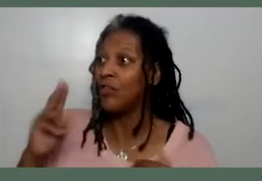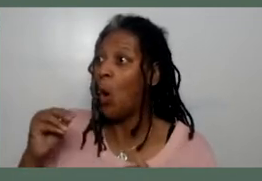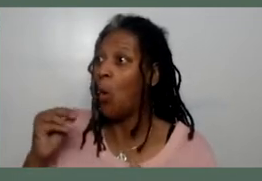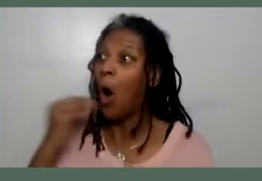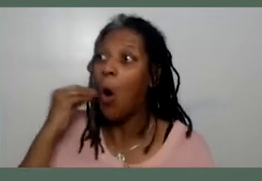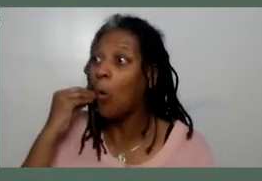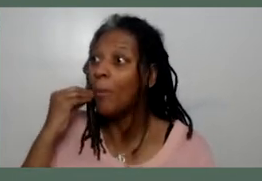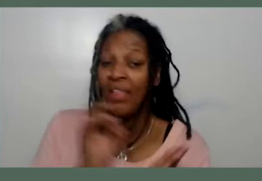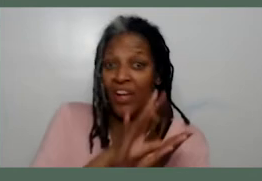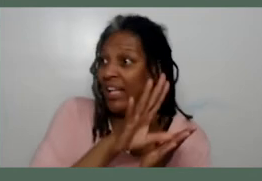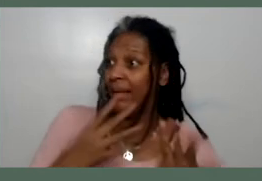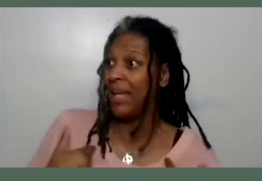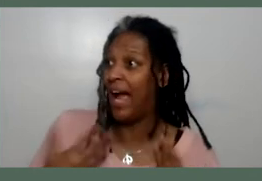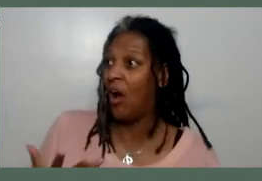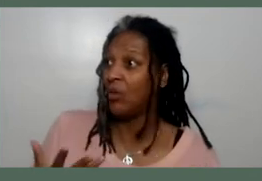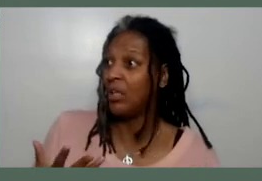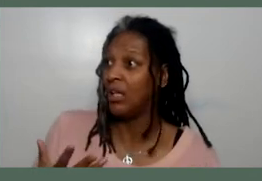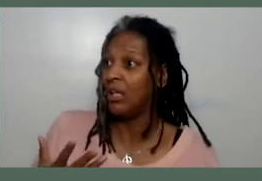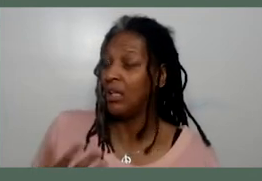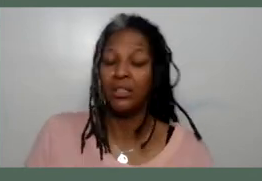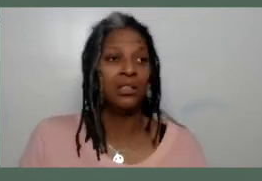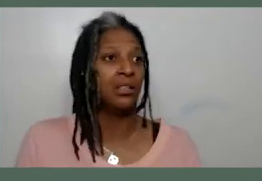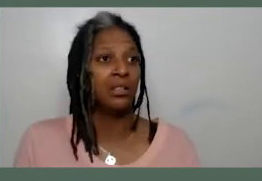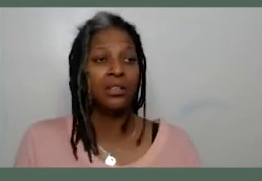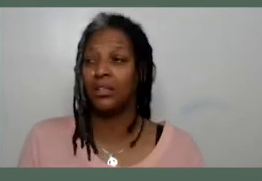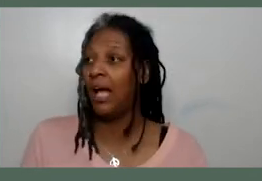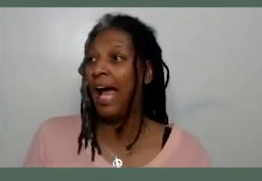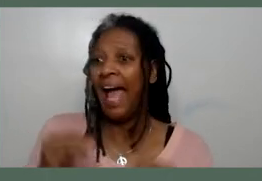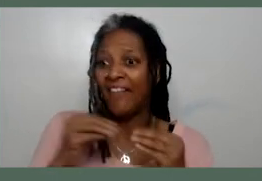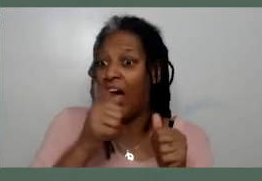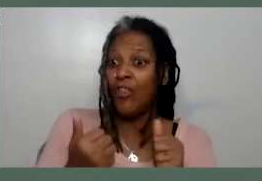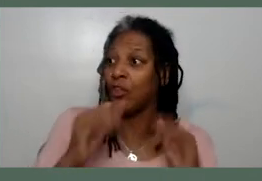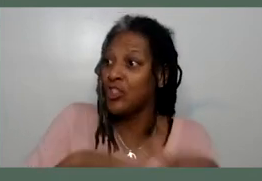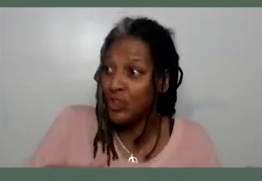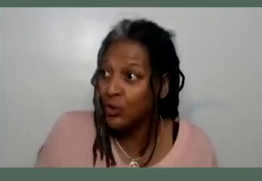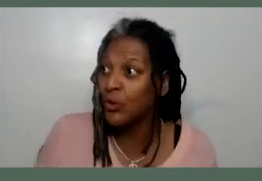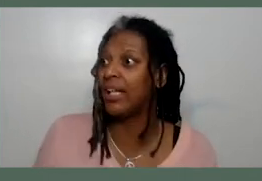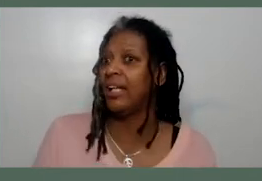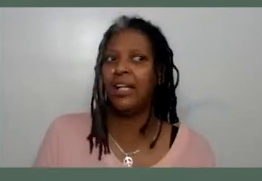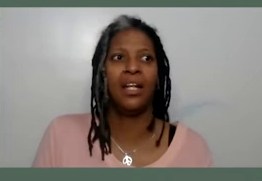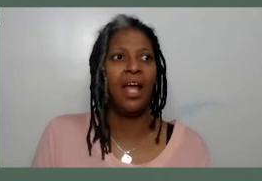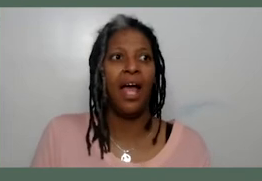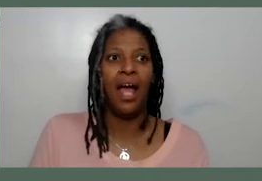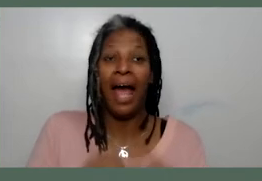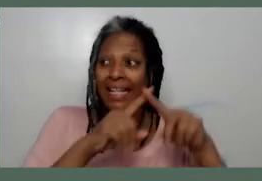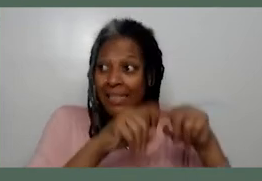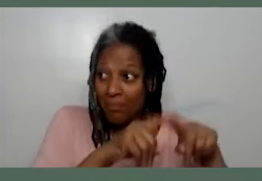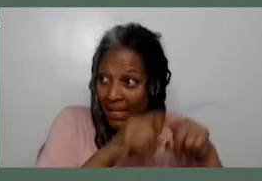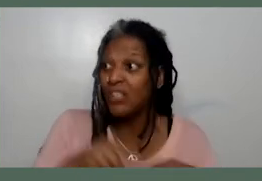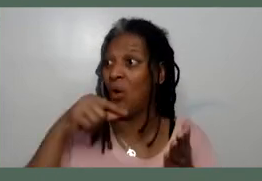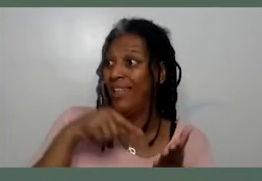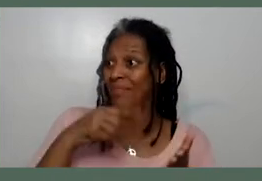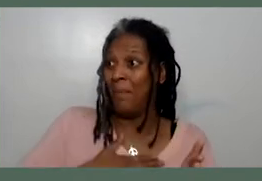feel comfortable with it. And I have more kids than the one that's in my belly. I directly rely on this partner in order